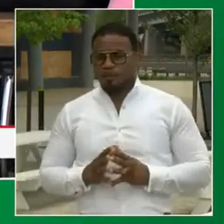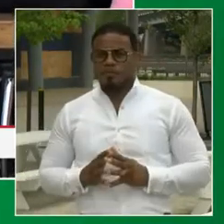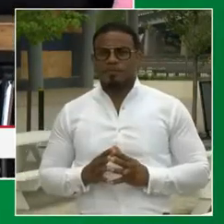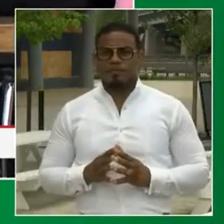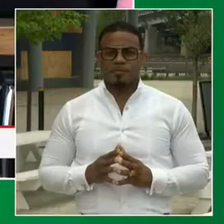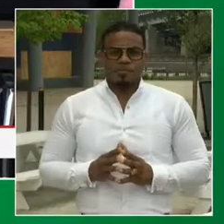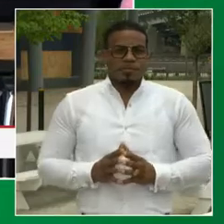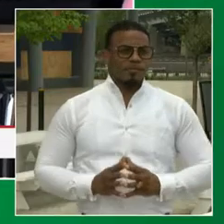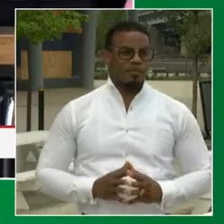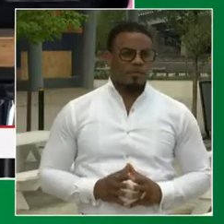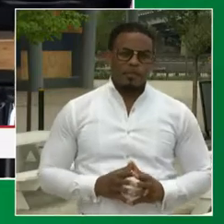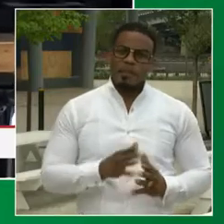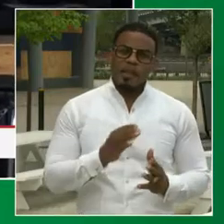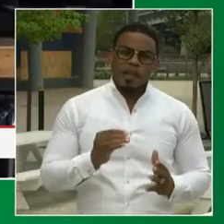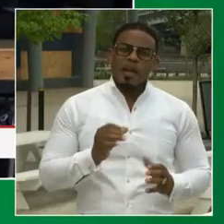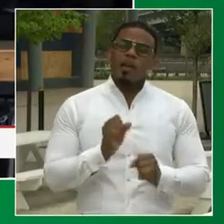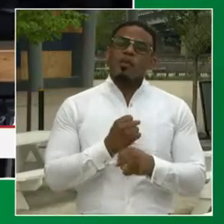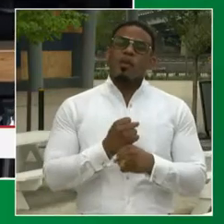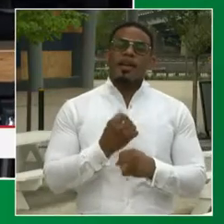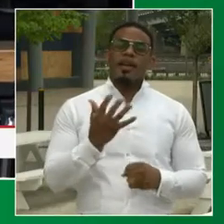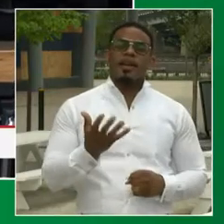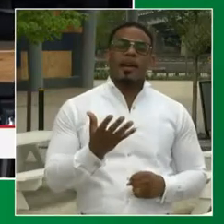paper, and create